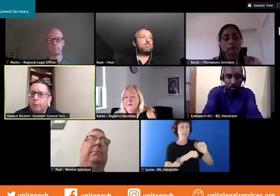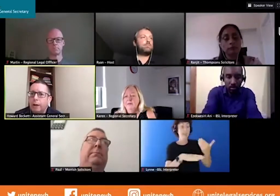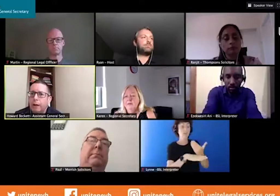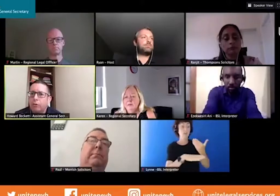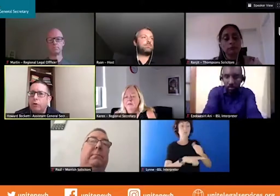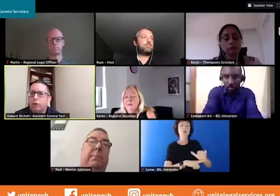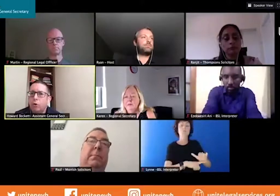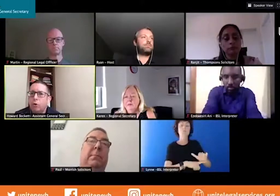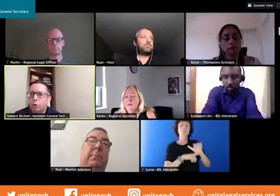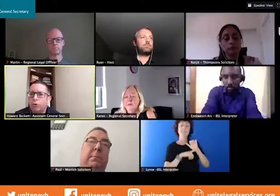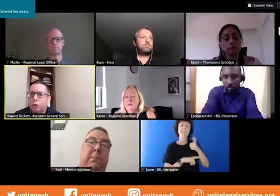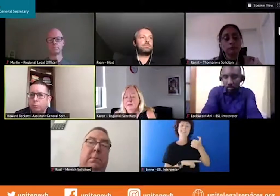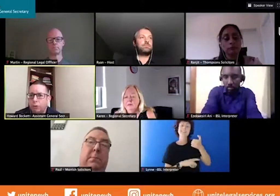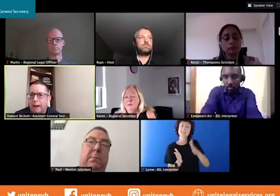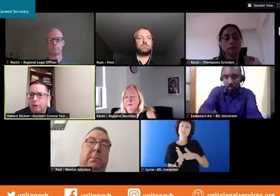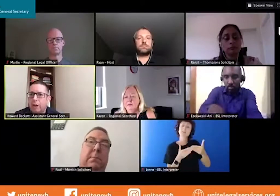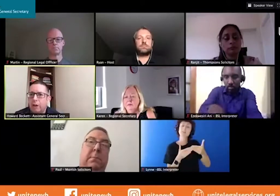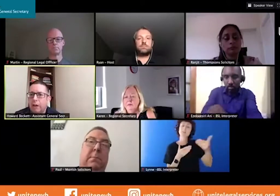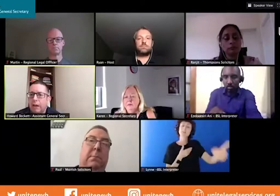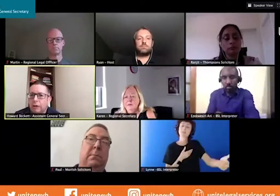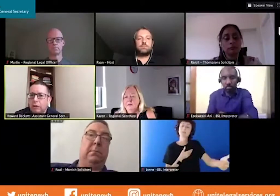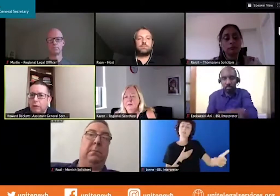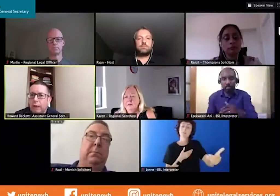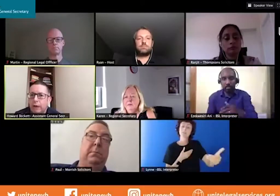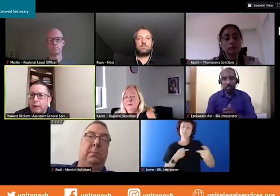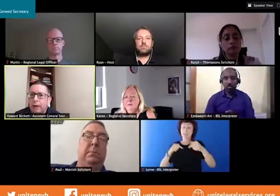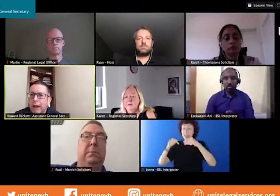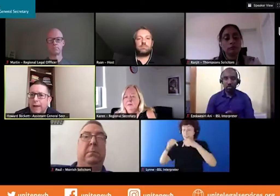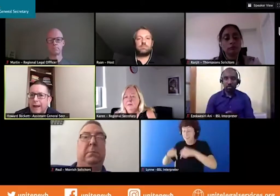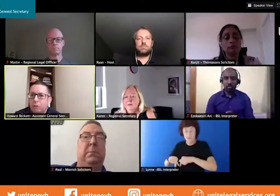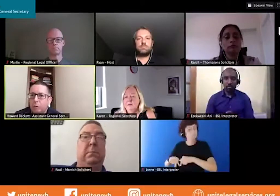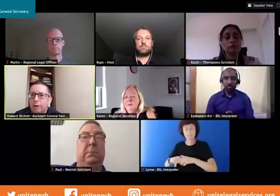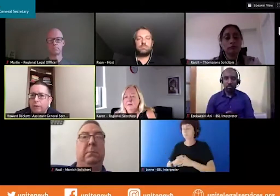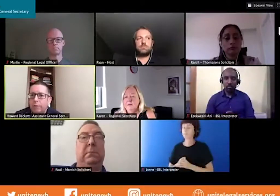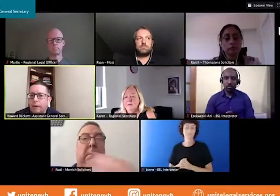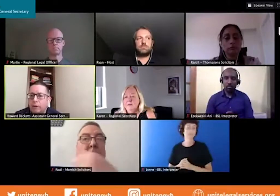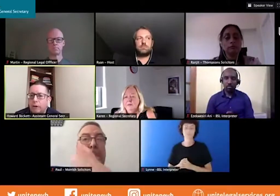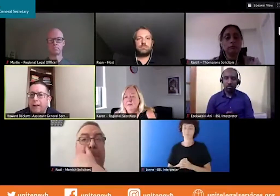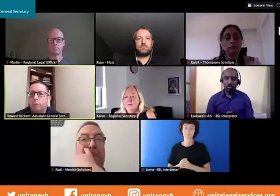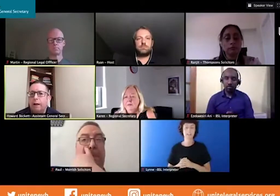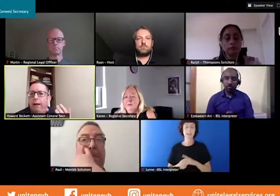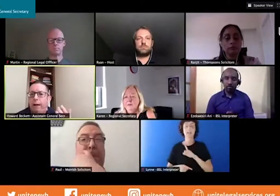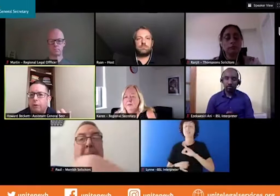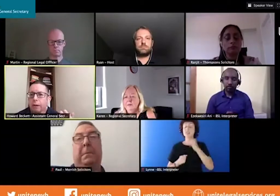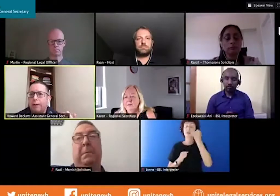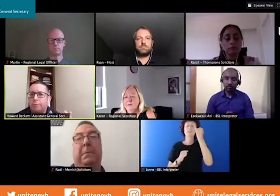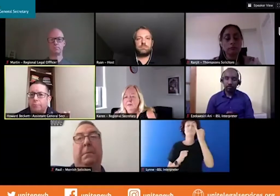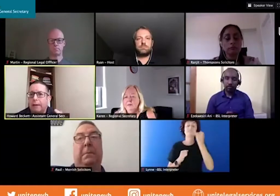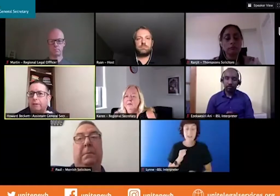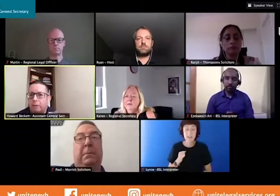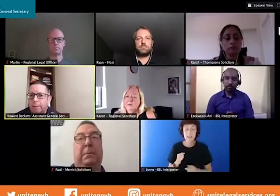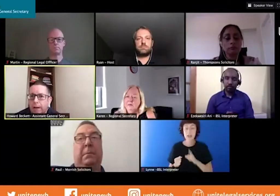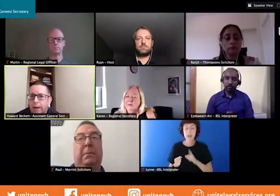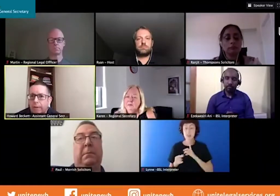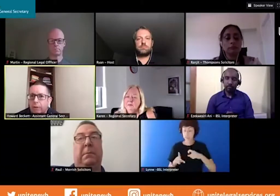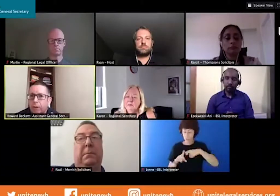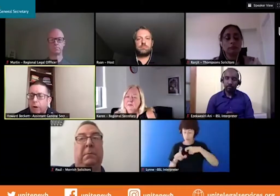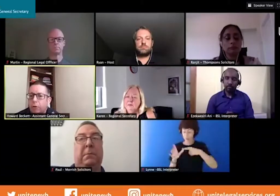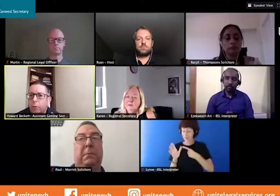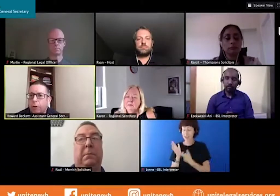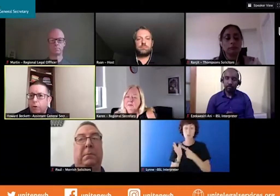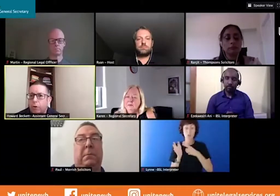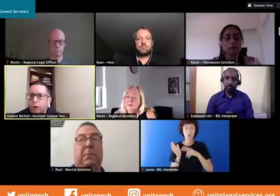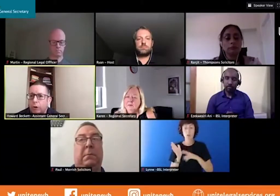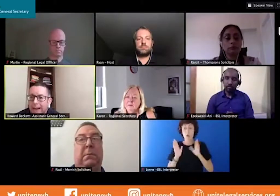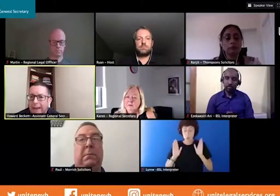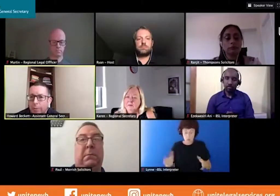such protection in the UK. And that's why it's a failure. And that's why, Karen, we have immediate demands that we are calling on Labour